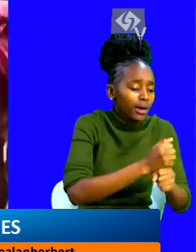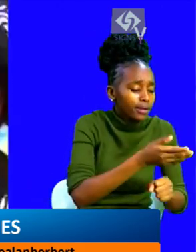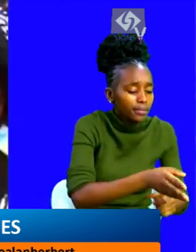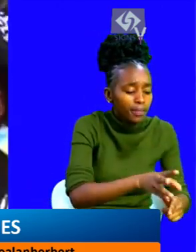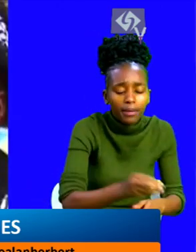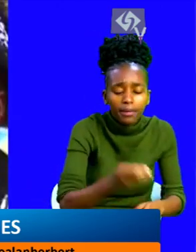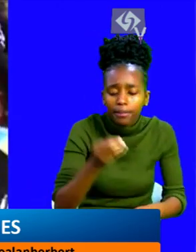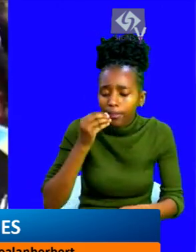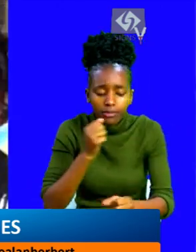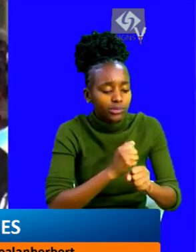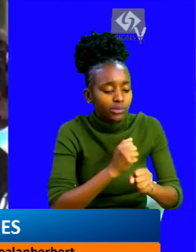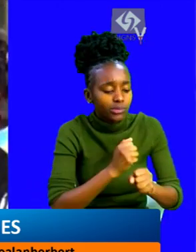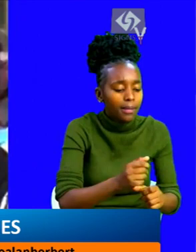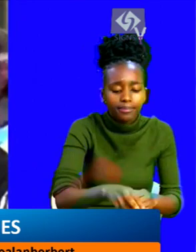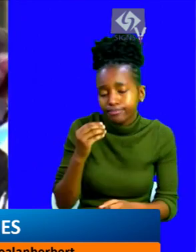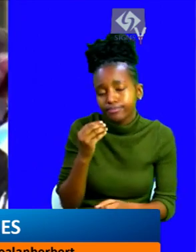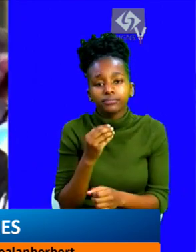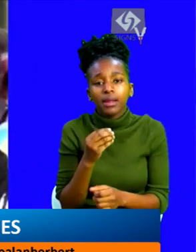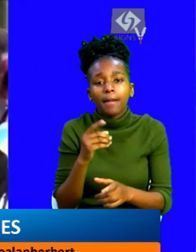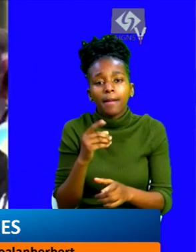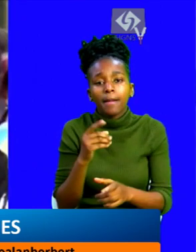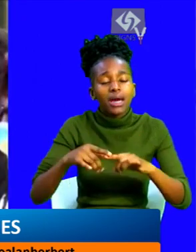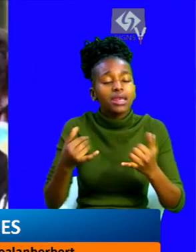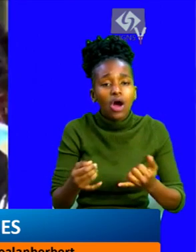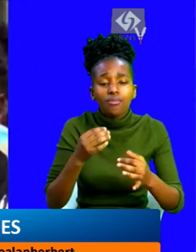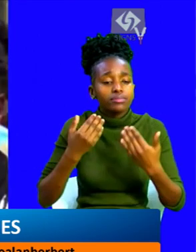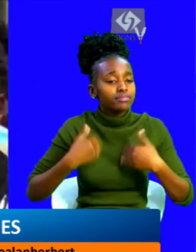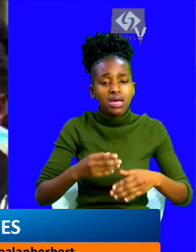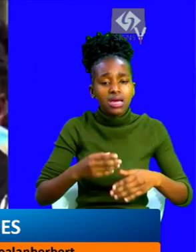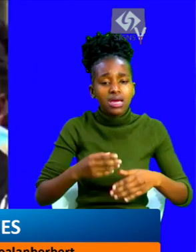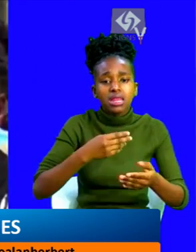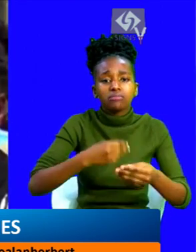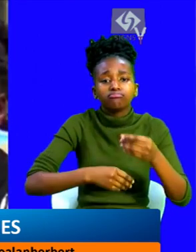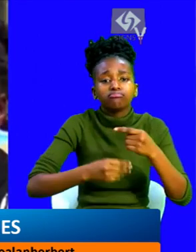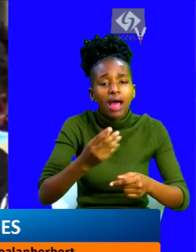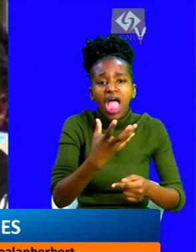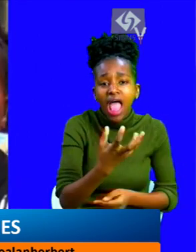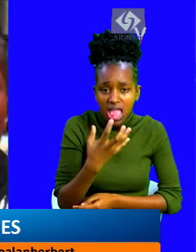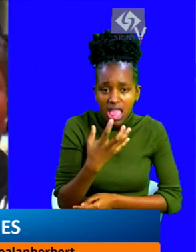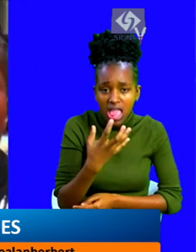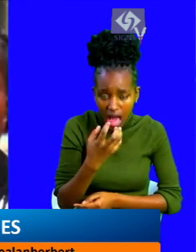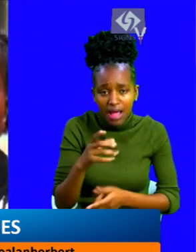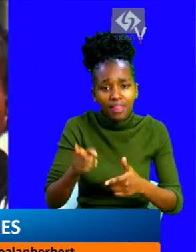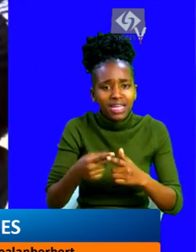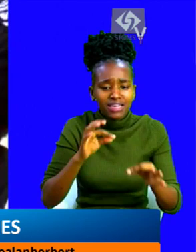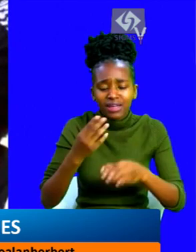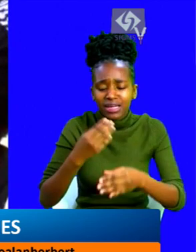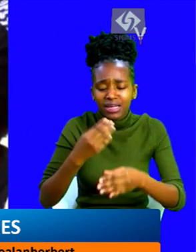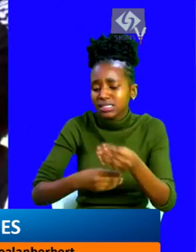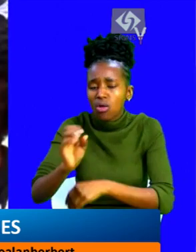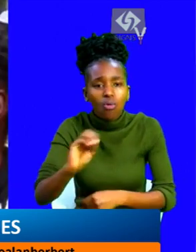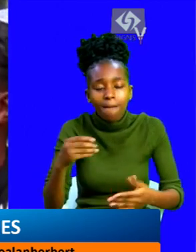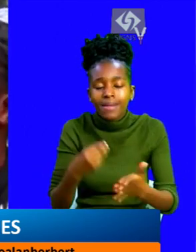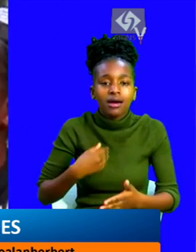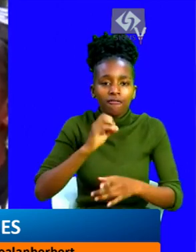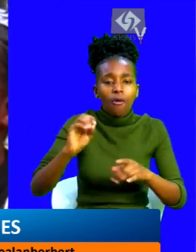will engage them at our convenience. And we expect them also not to be partisan in any way. Because as given the